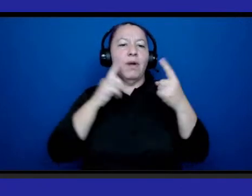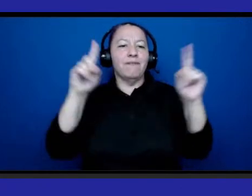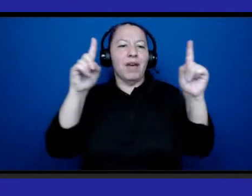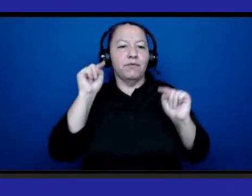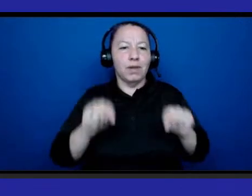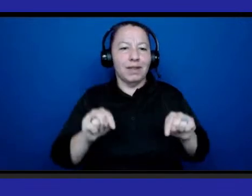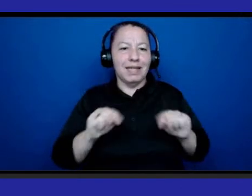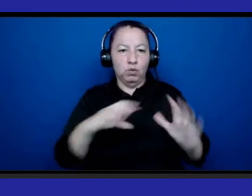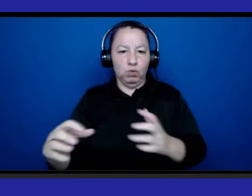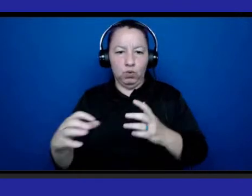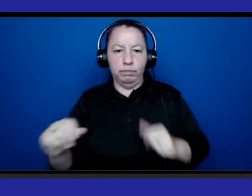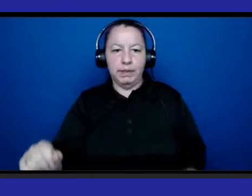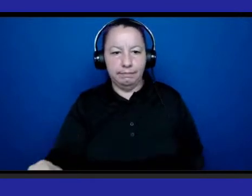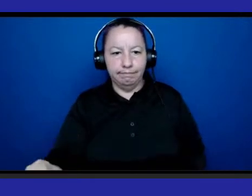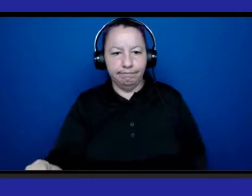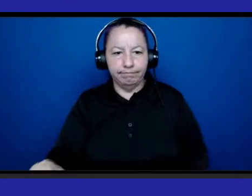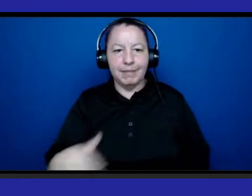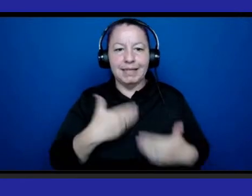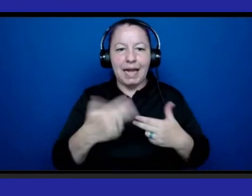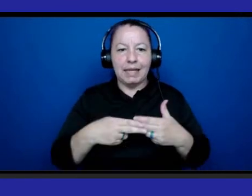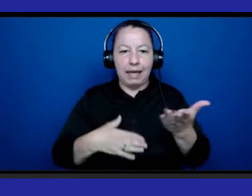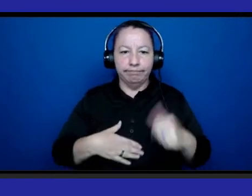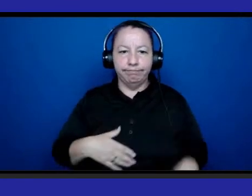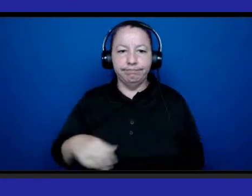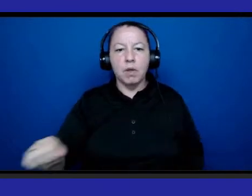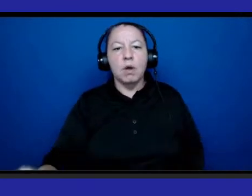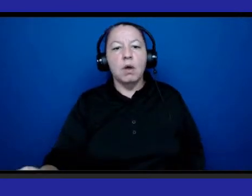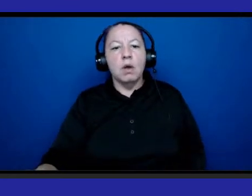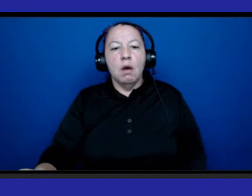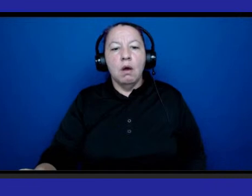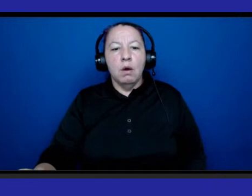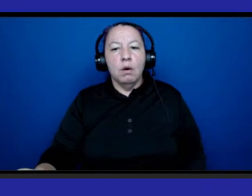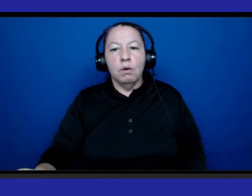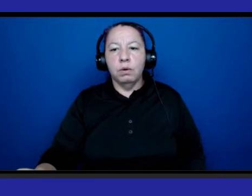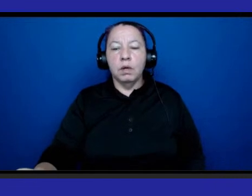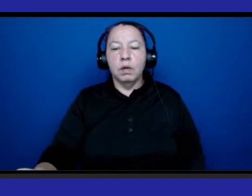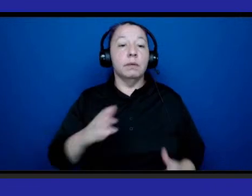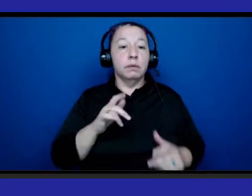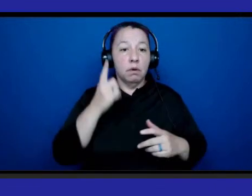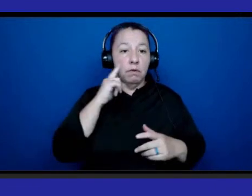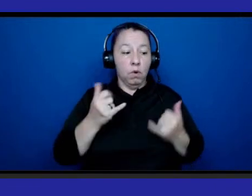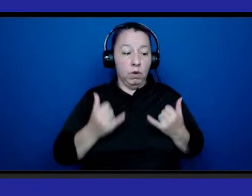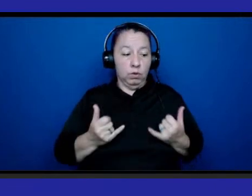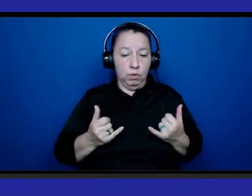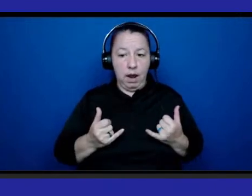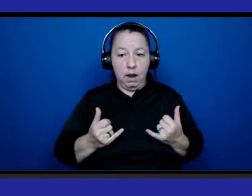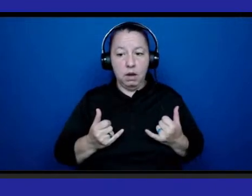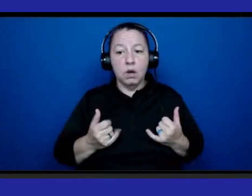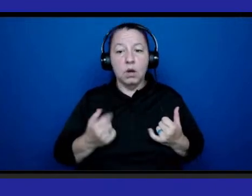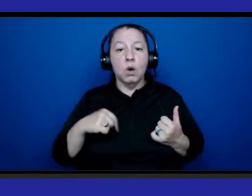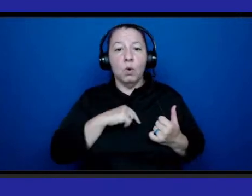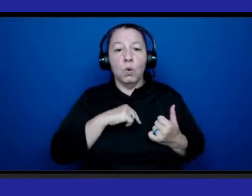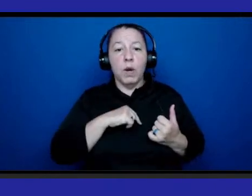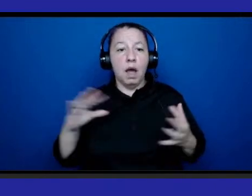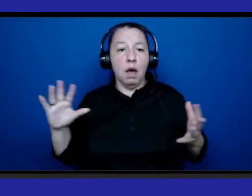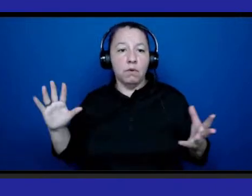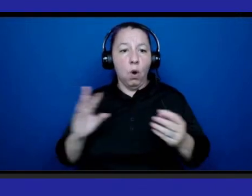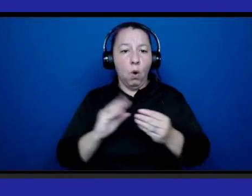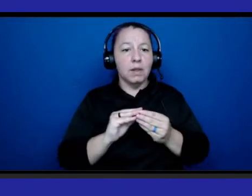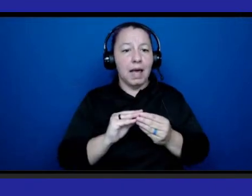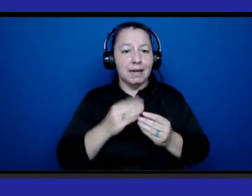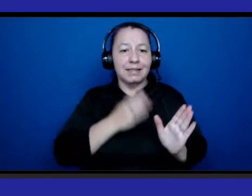groups. Next slide. So as of today, we've collated a series of